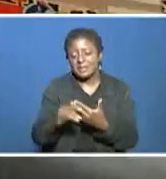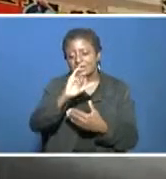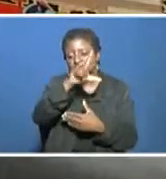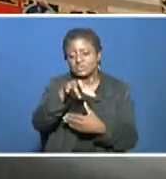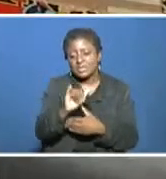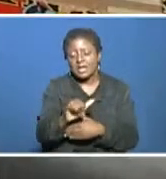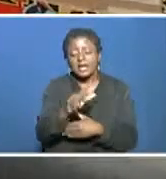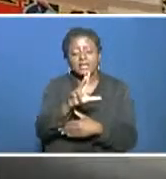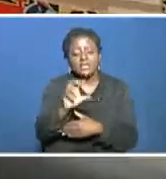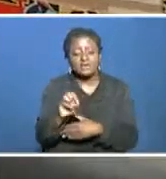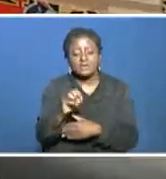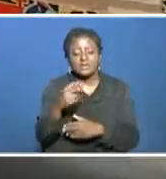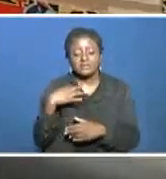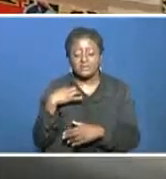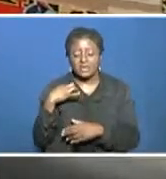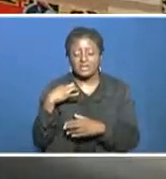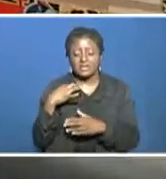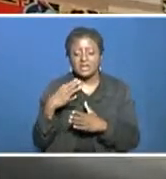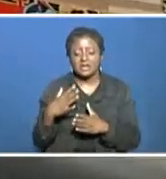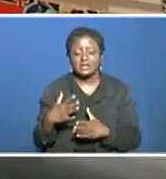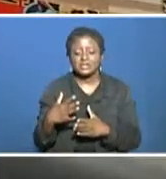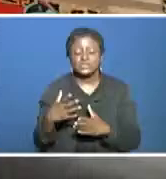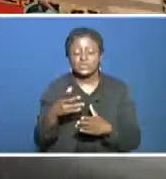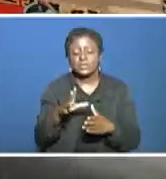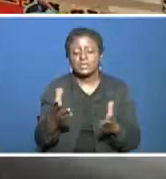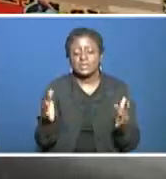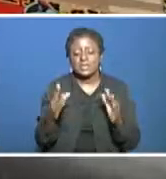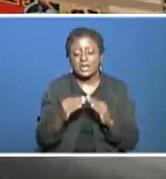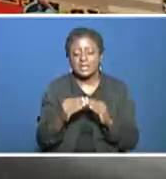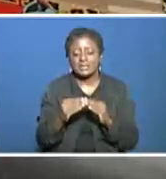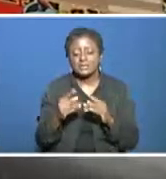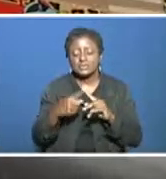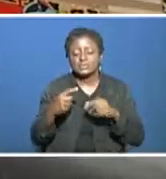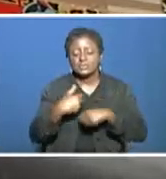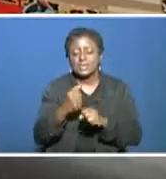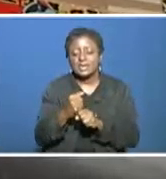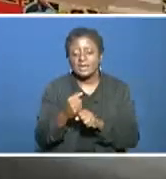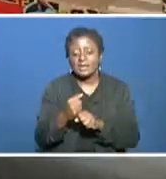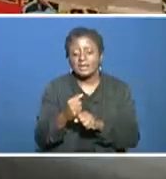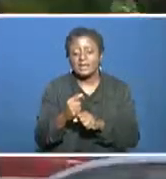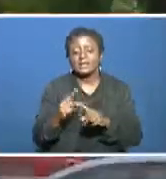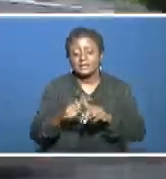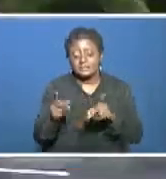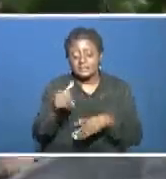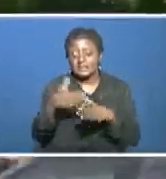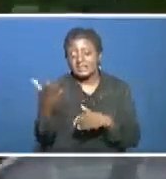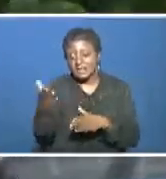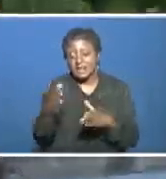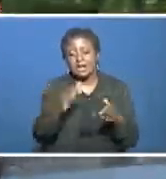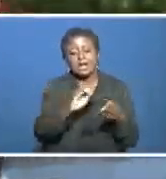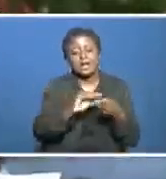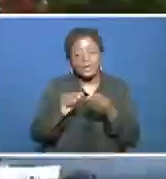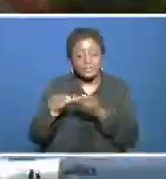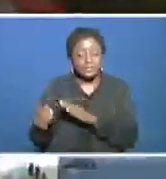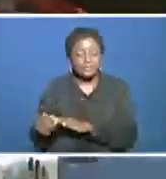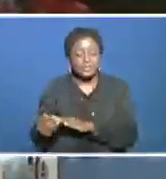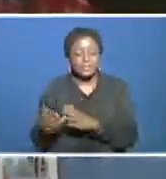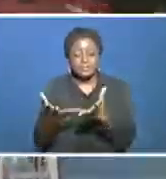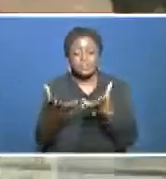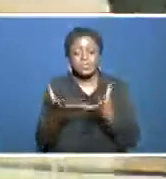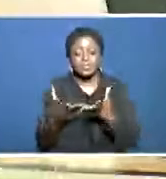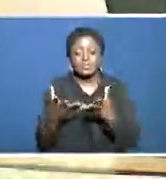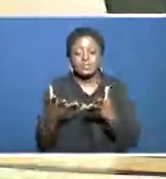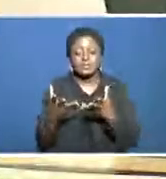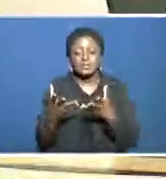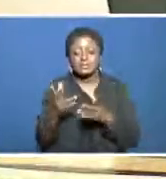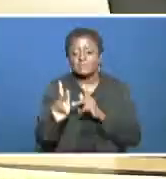volunteers across the country will assemble at designated spots to make a difference in their communities. We want to get persons excited